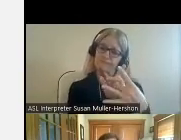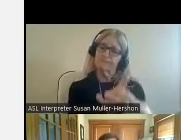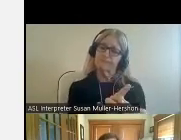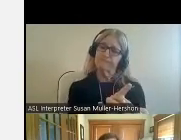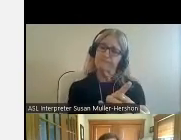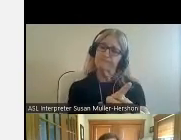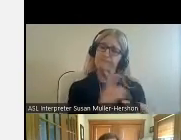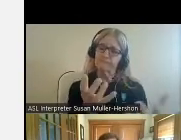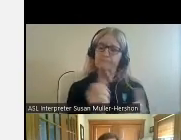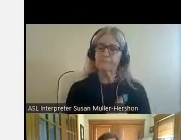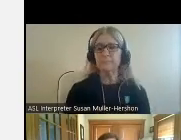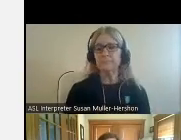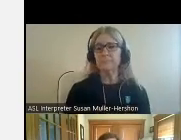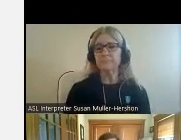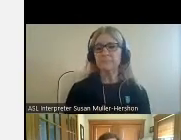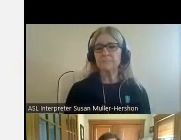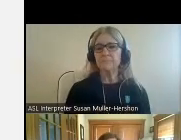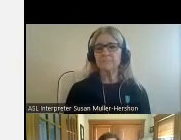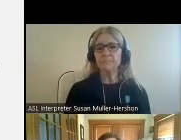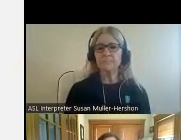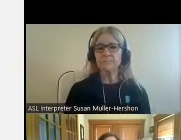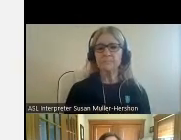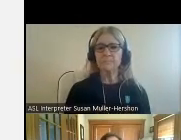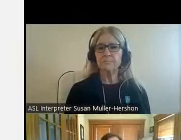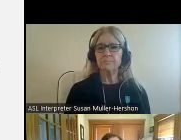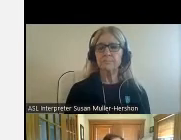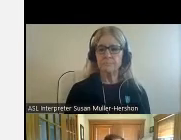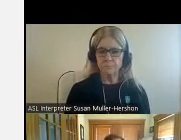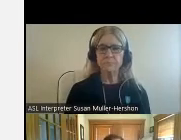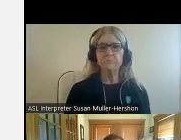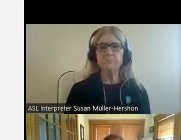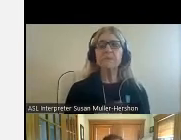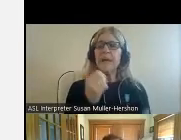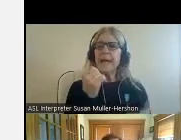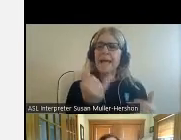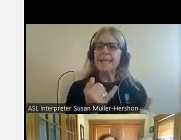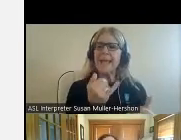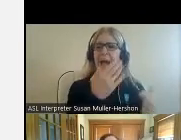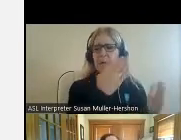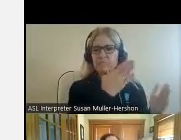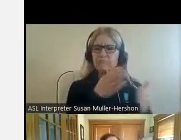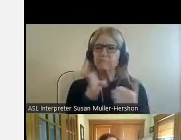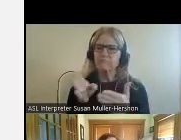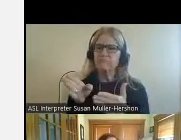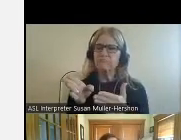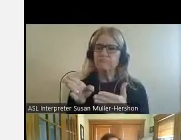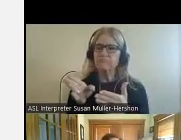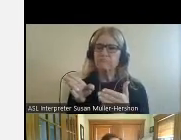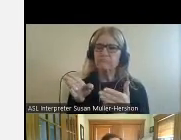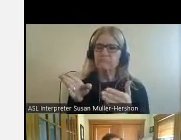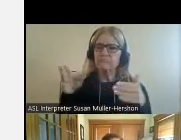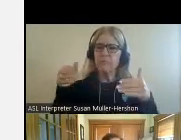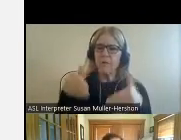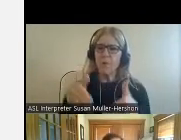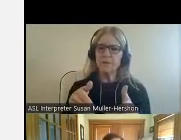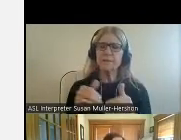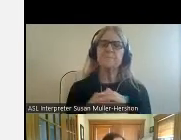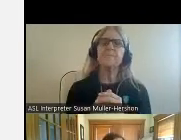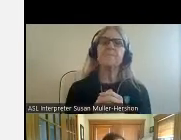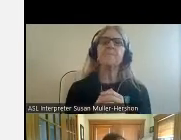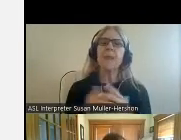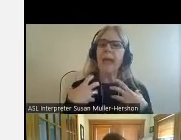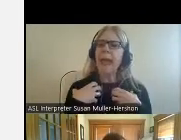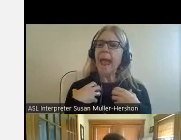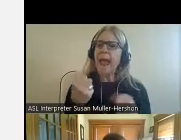visit. Okay. I'm going to take a little bit of a turn and just focus specifically for a moment on